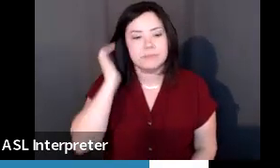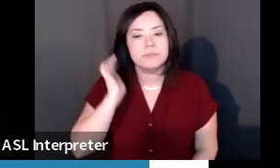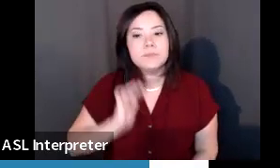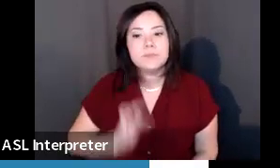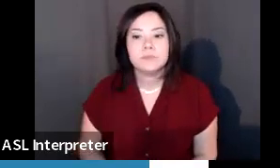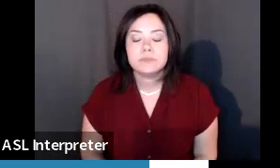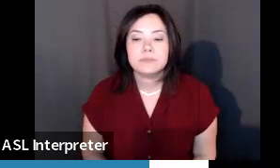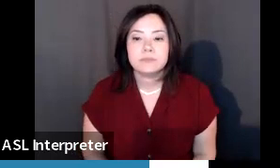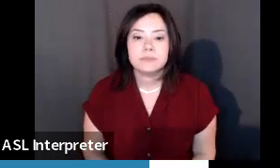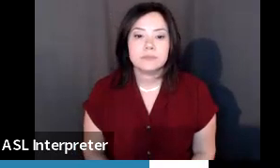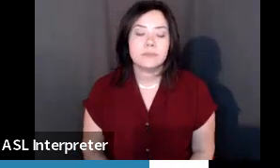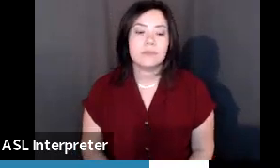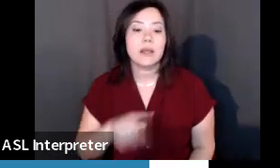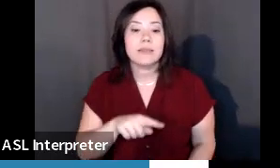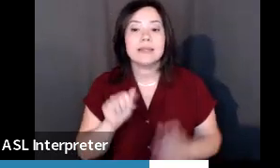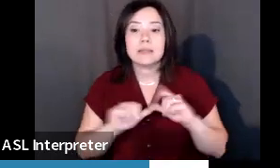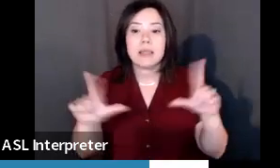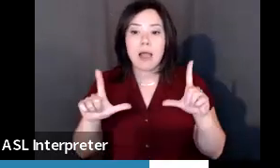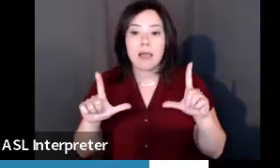And then on this slide is pictured